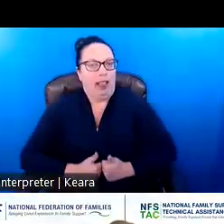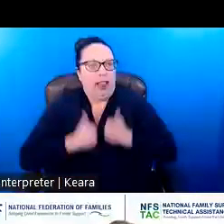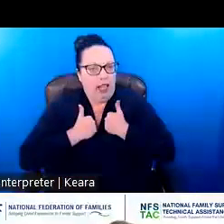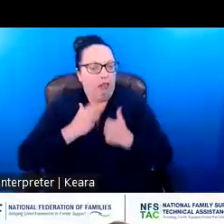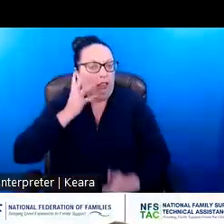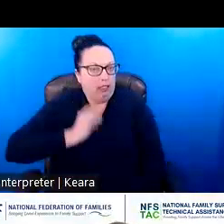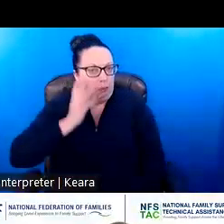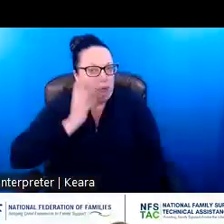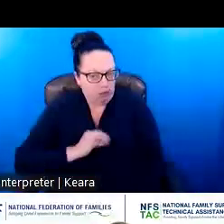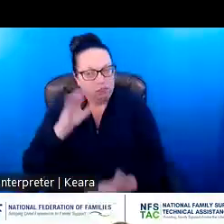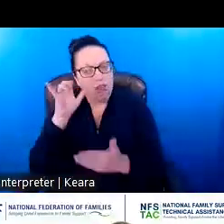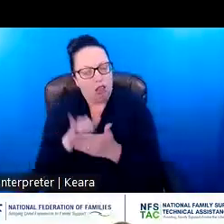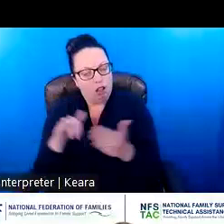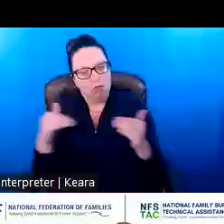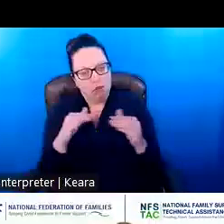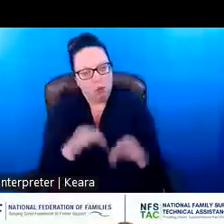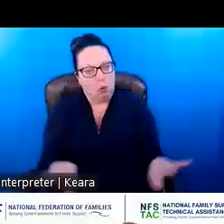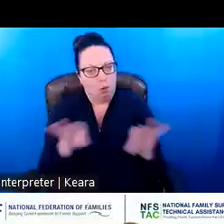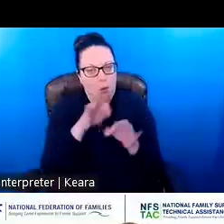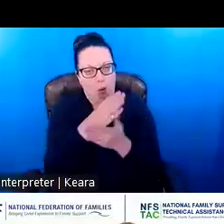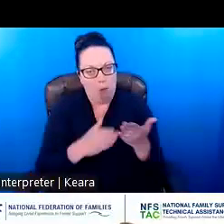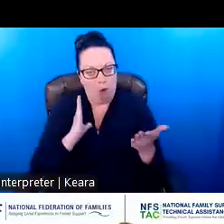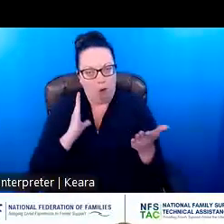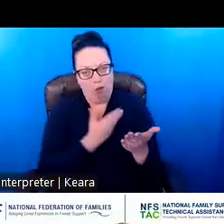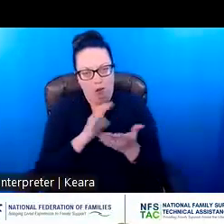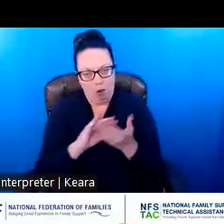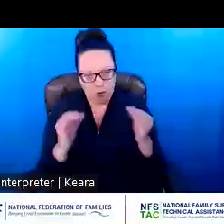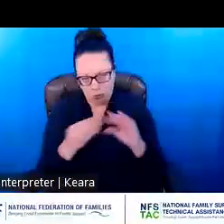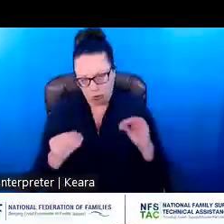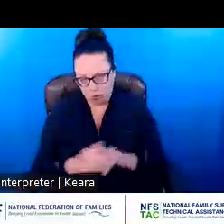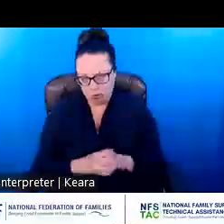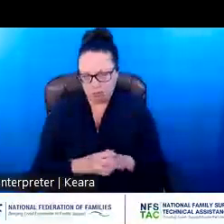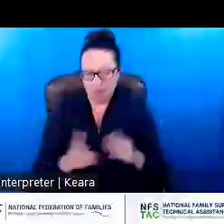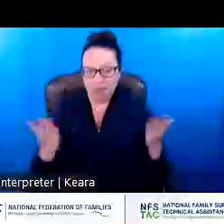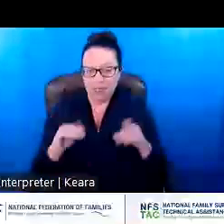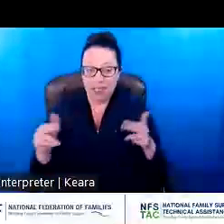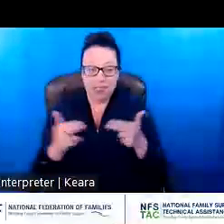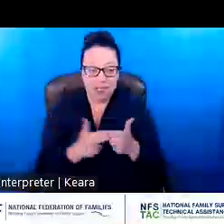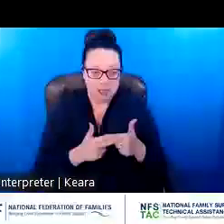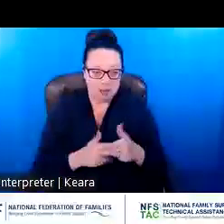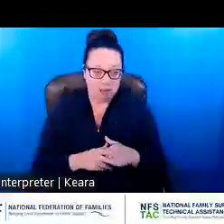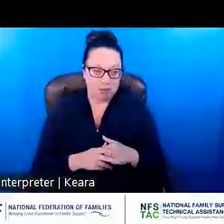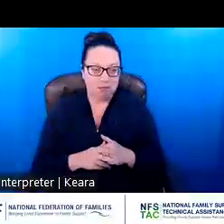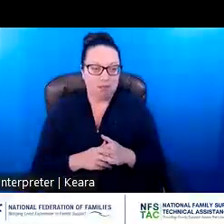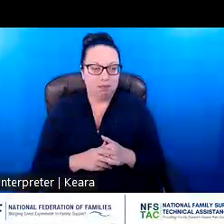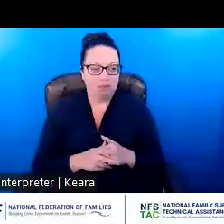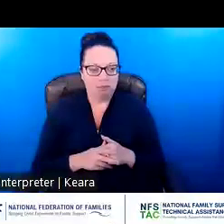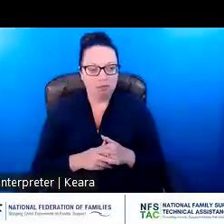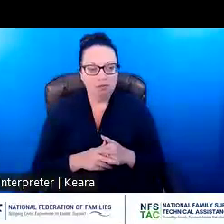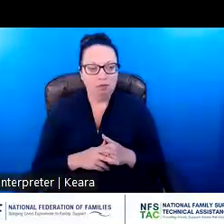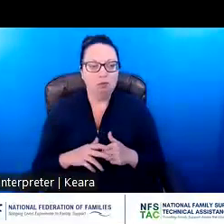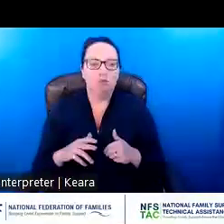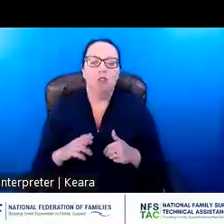just as an important part of our story. Next slide. You will get all of